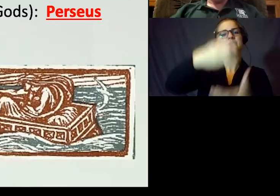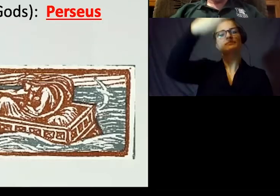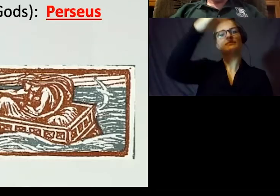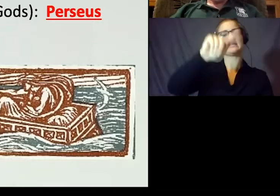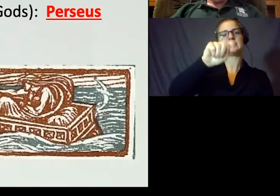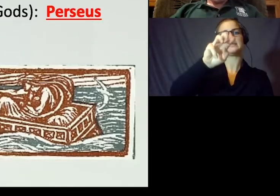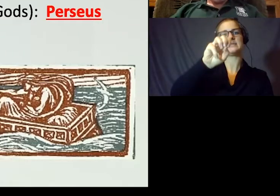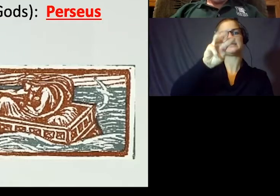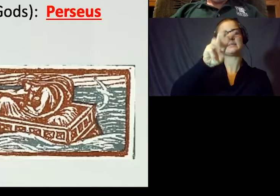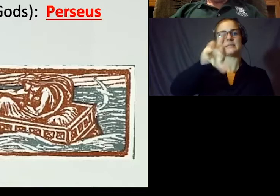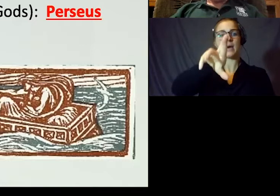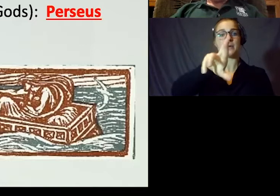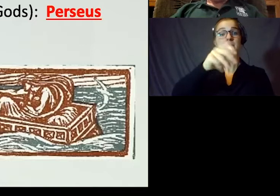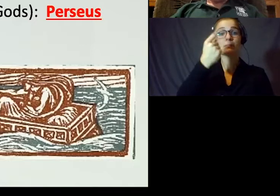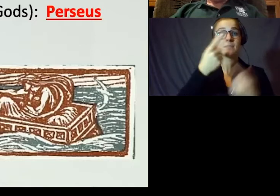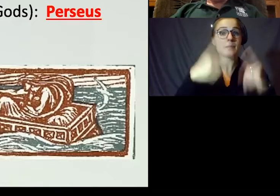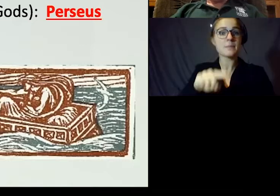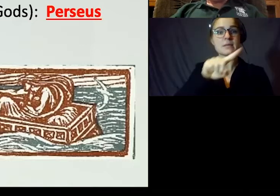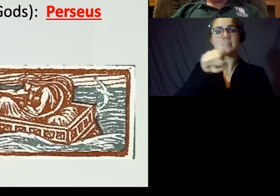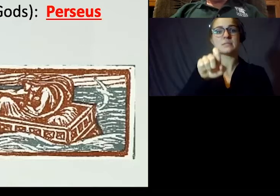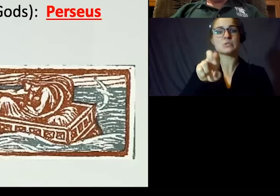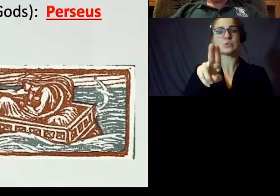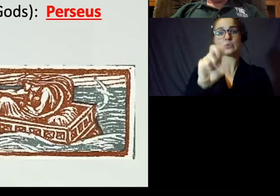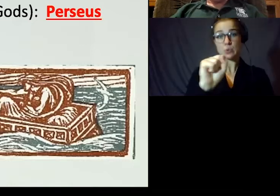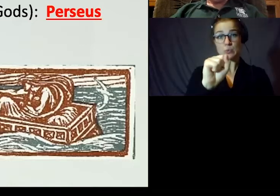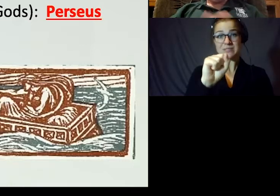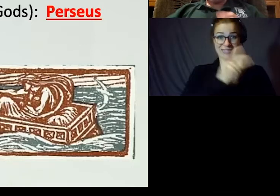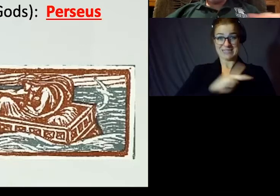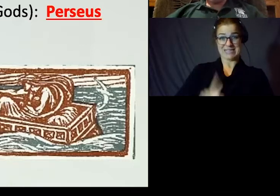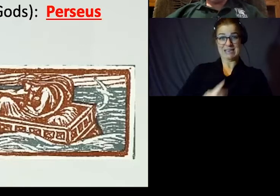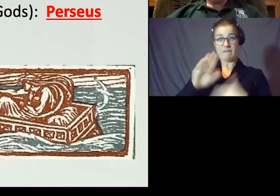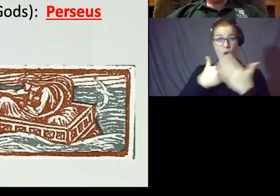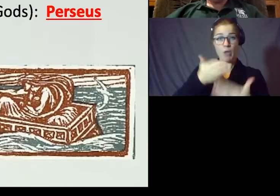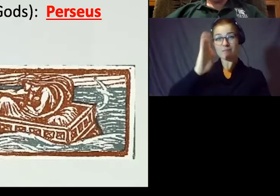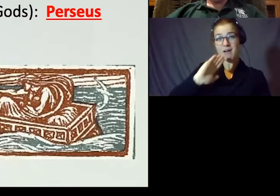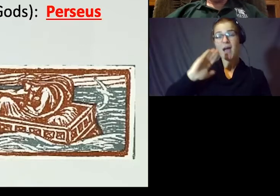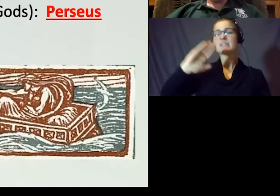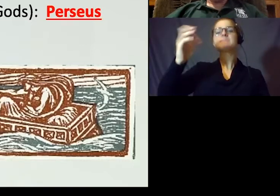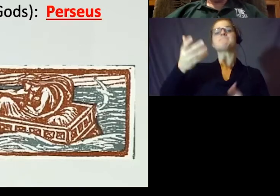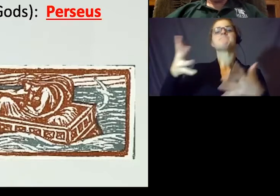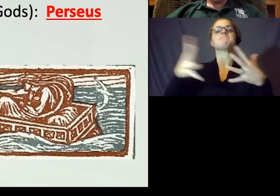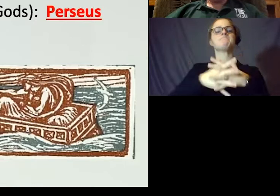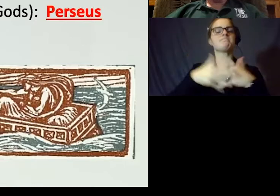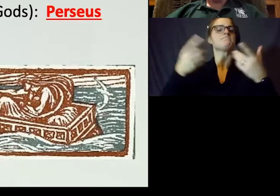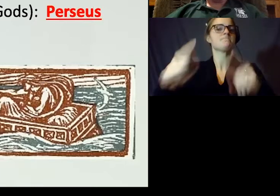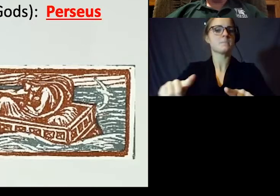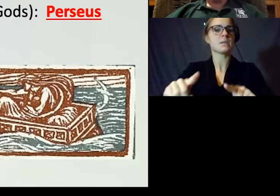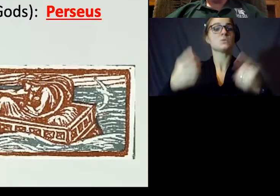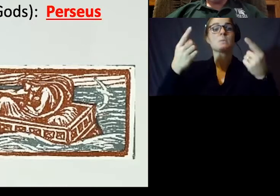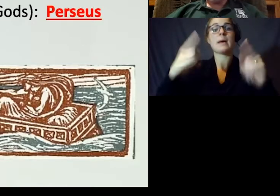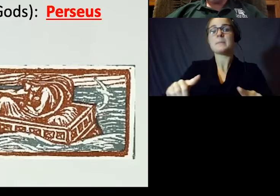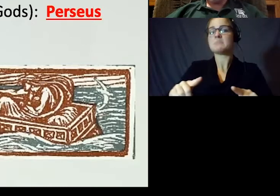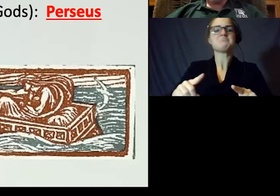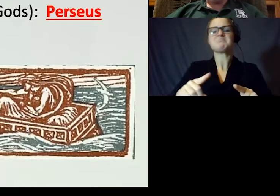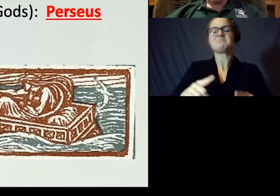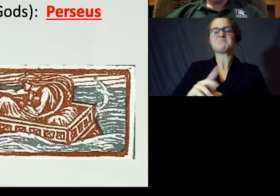gods, and this bothered Acrisius even more, so he simply put the two of them in the chest and set them afloat in